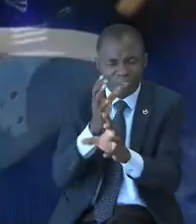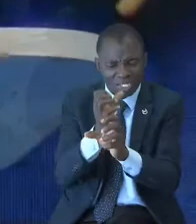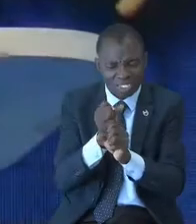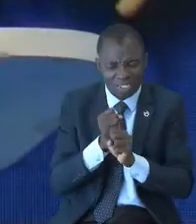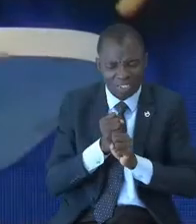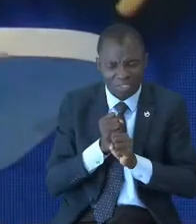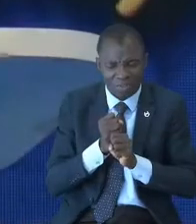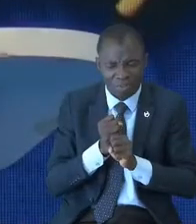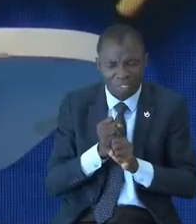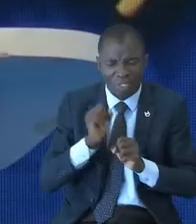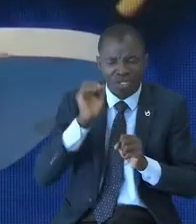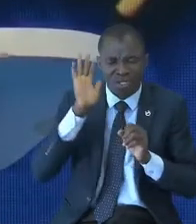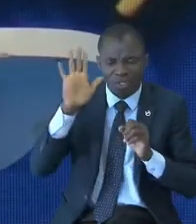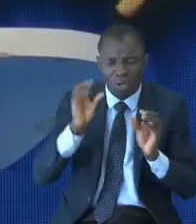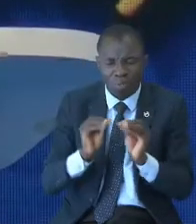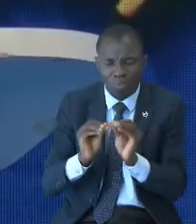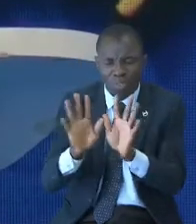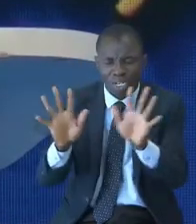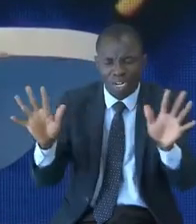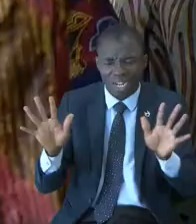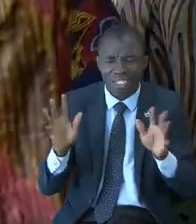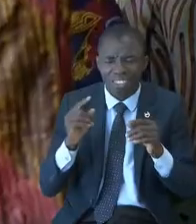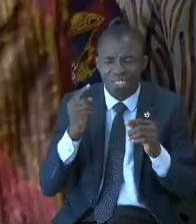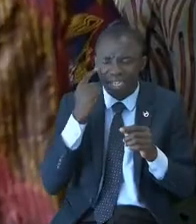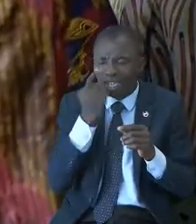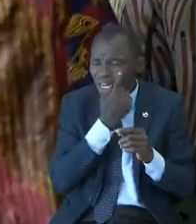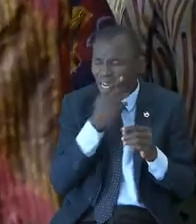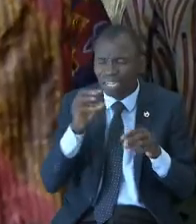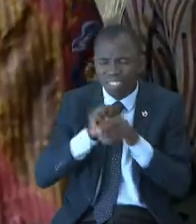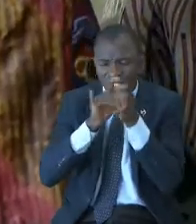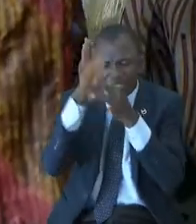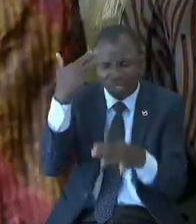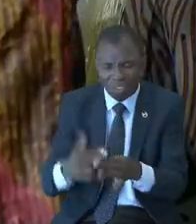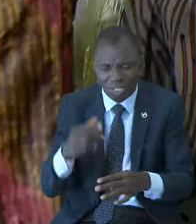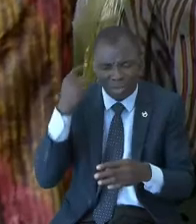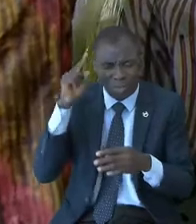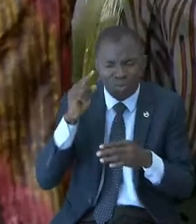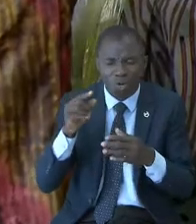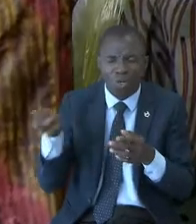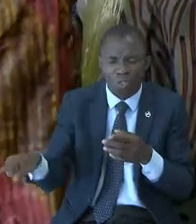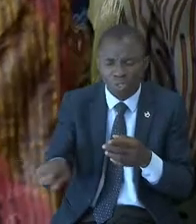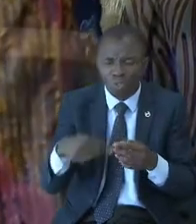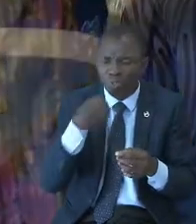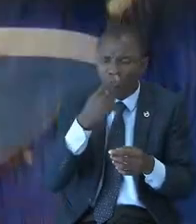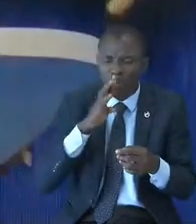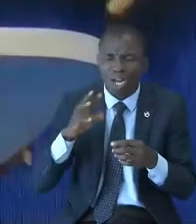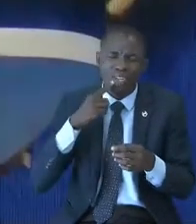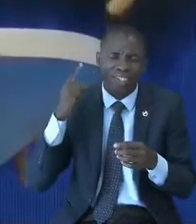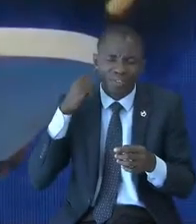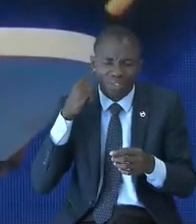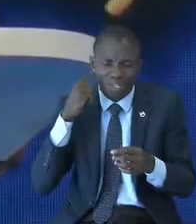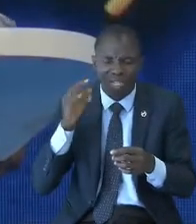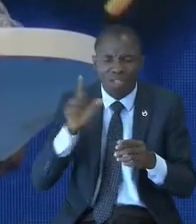Receive your bright eyesight. I pray for those who are deaf and dumb. And Lord, I